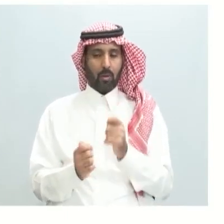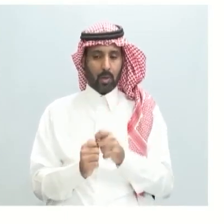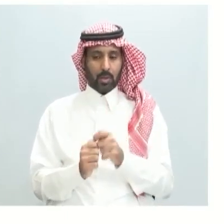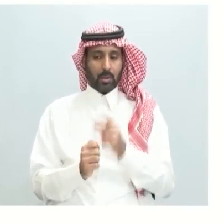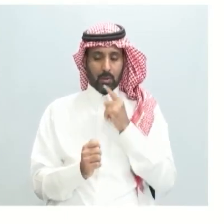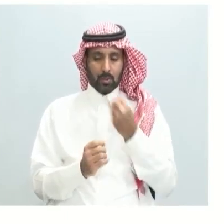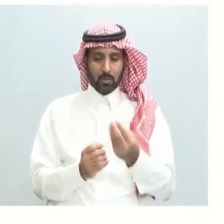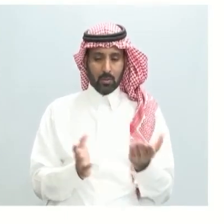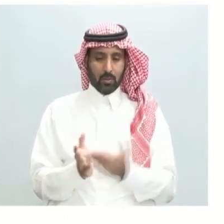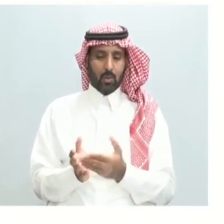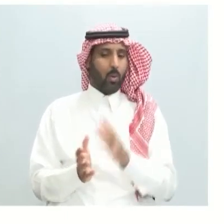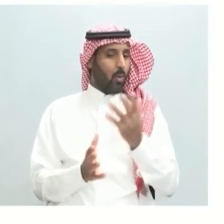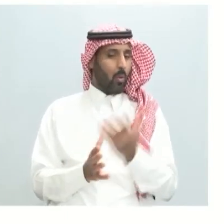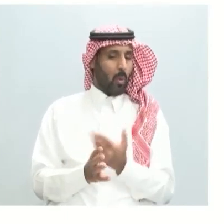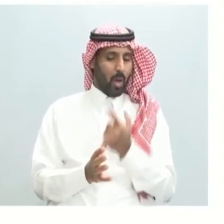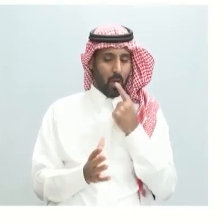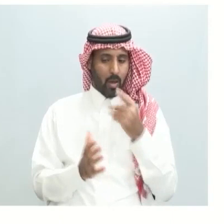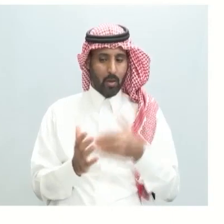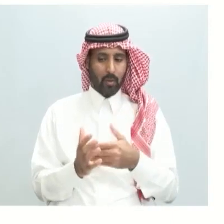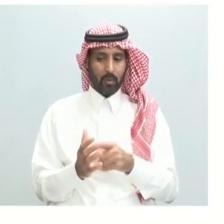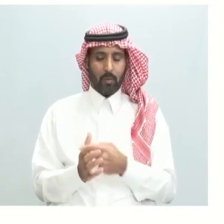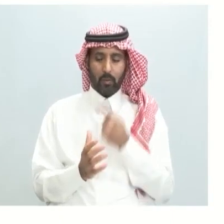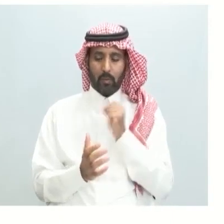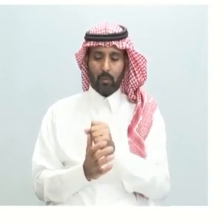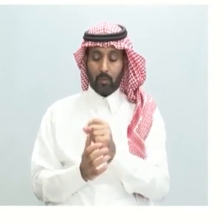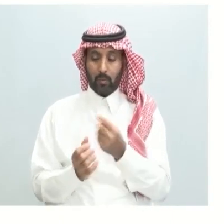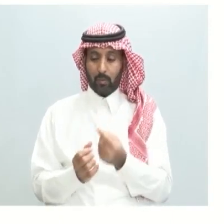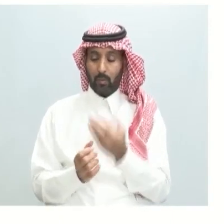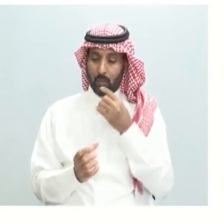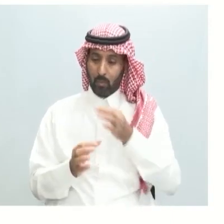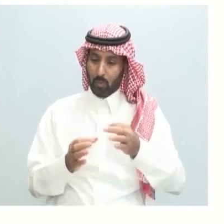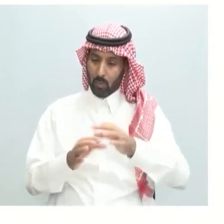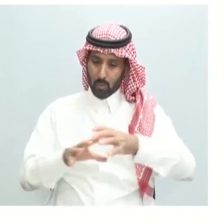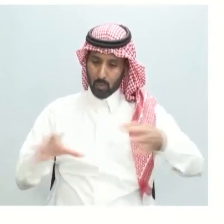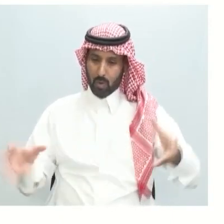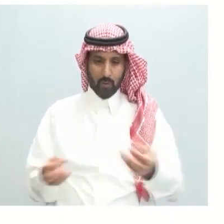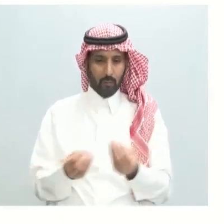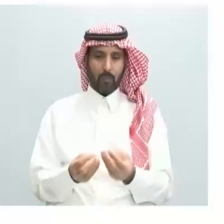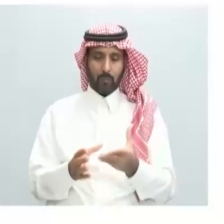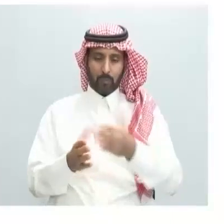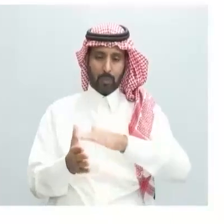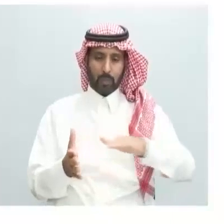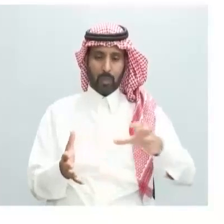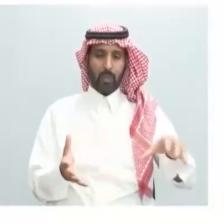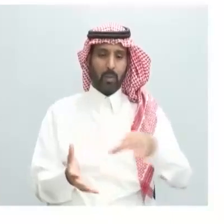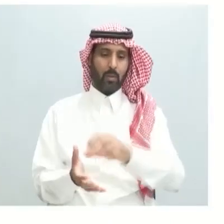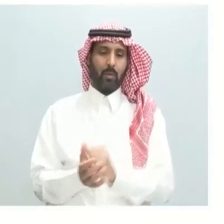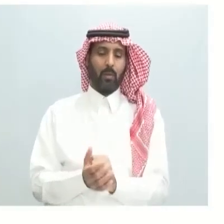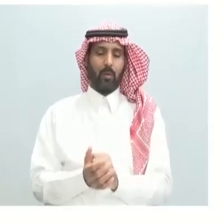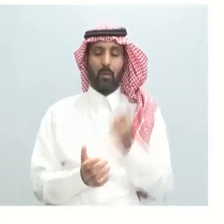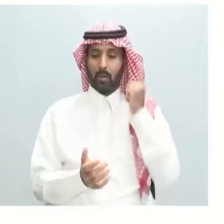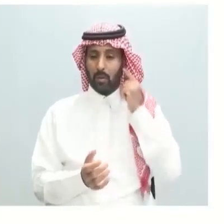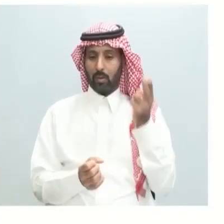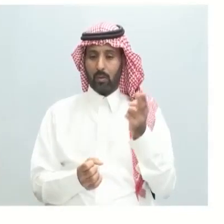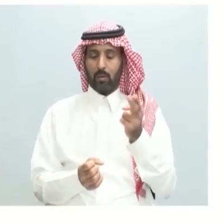something narrower at one end, have enough space for something. So let's listen to